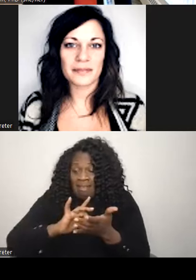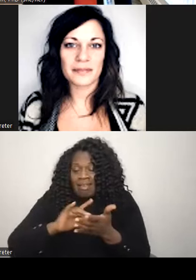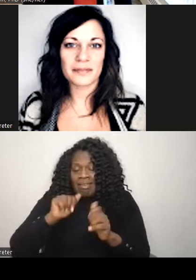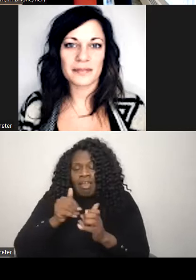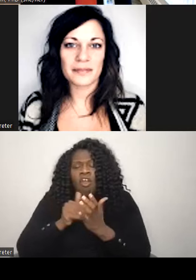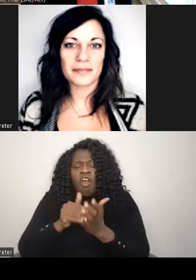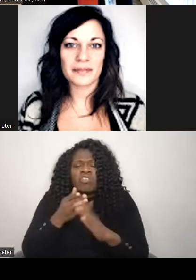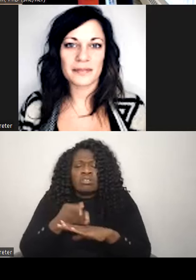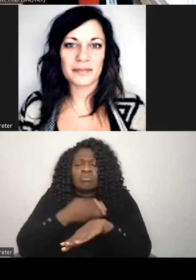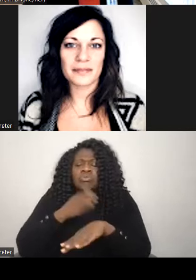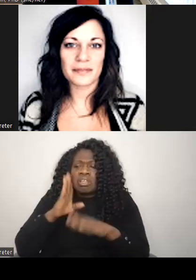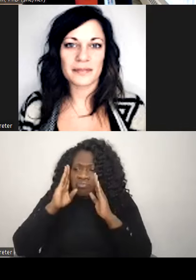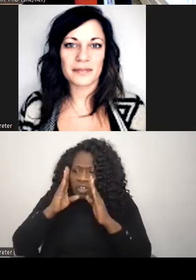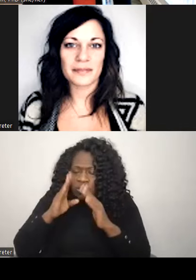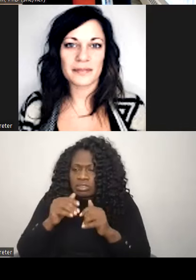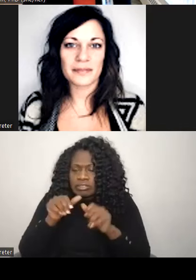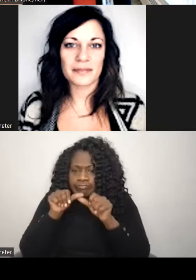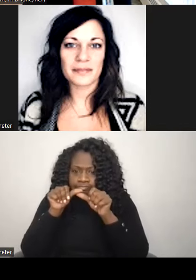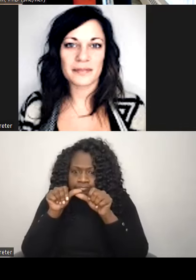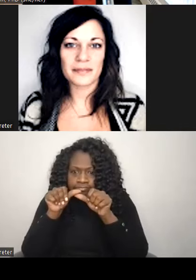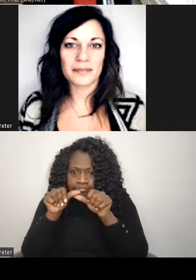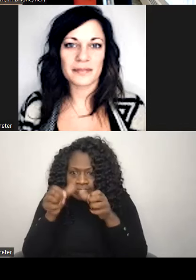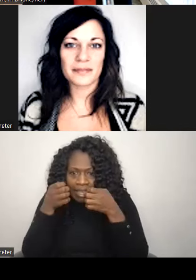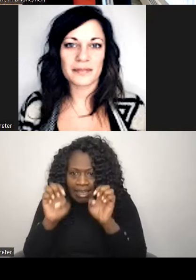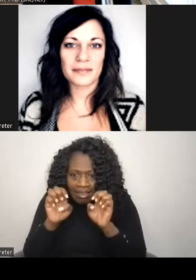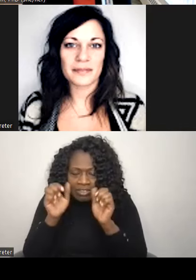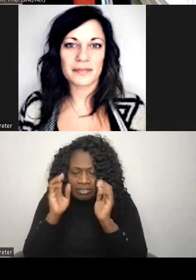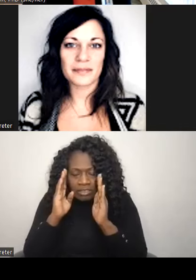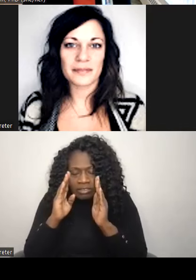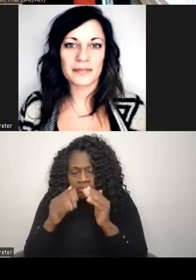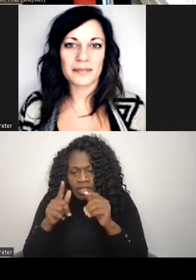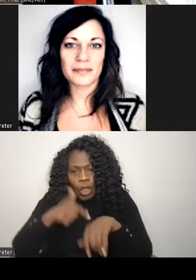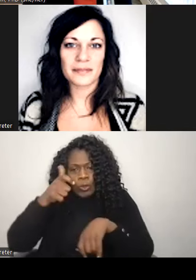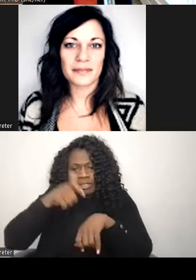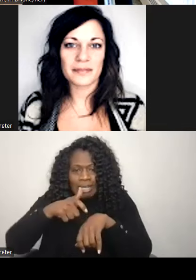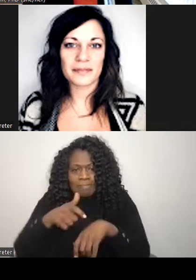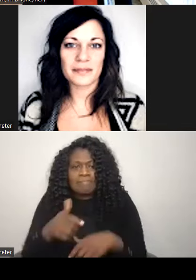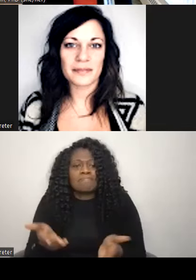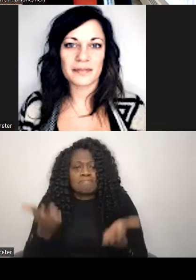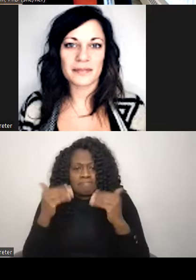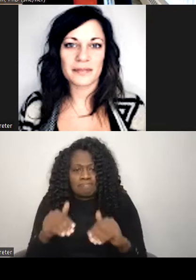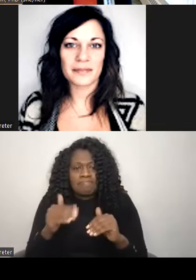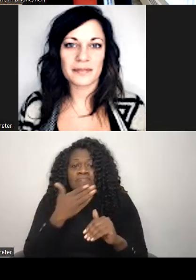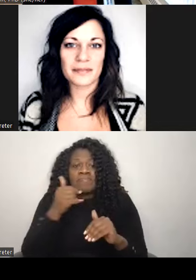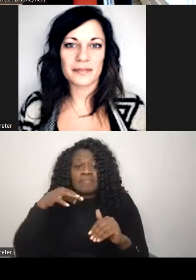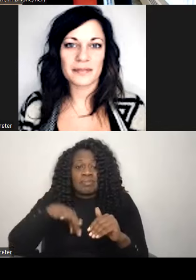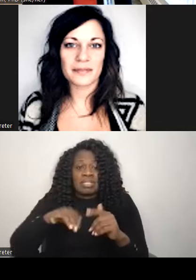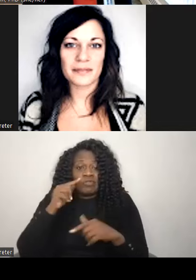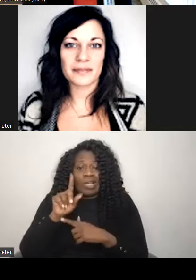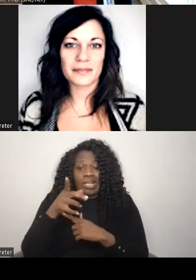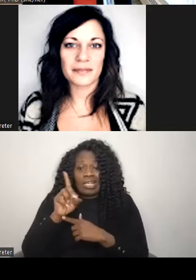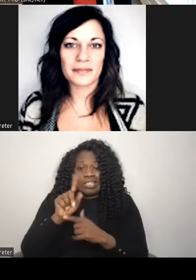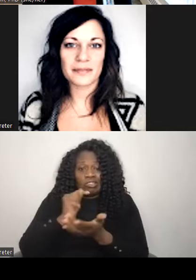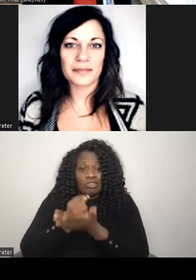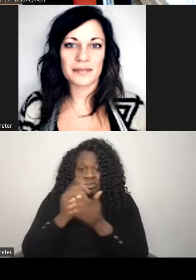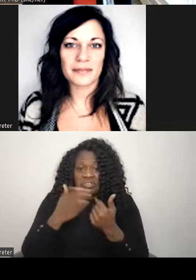often improve their focus and help them sustain effort and attention for longer periods. The benefits of ADHD treatment, whether